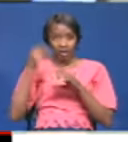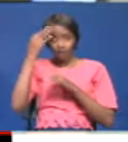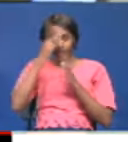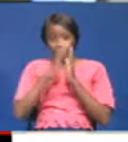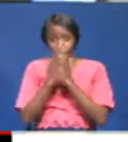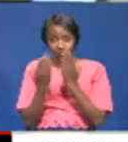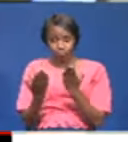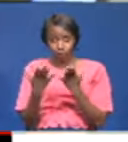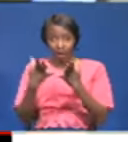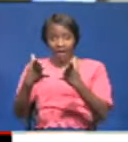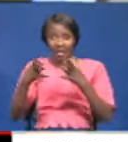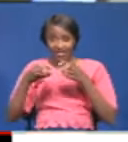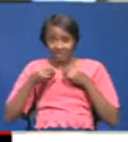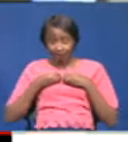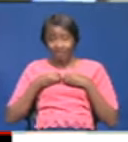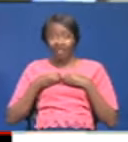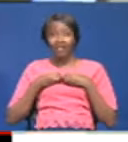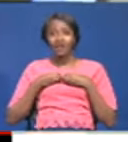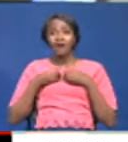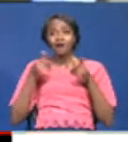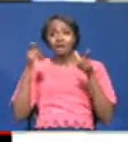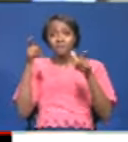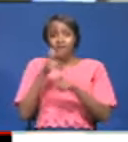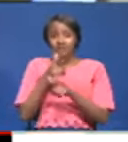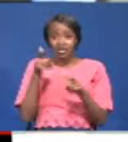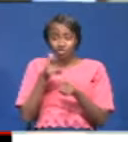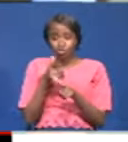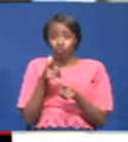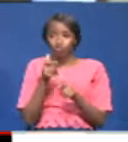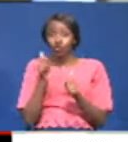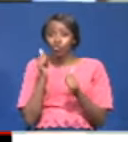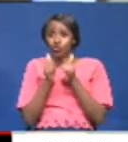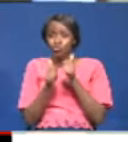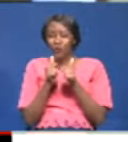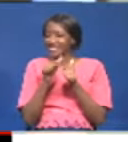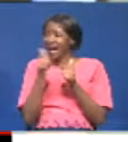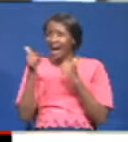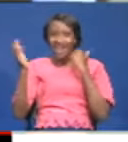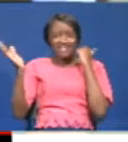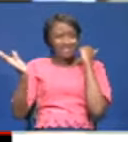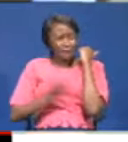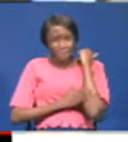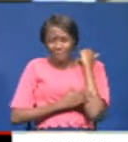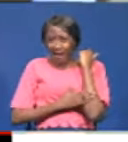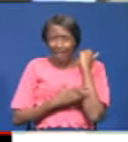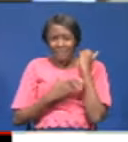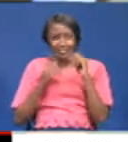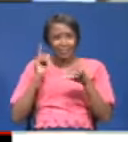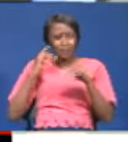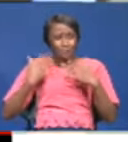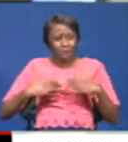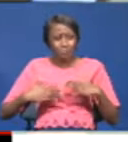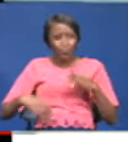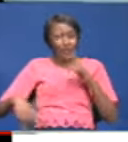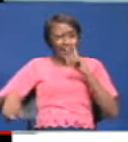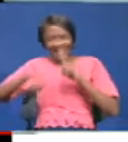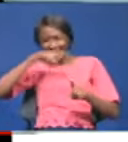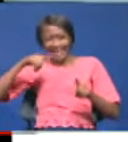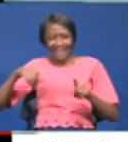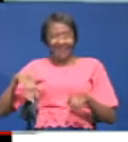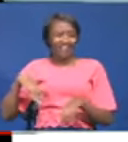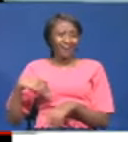videos, some of them very, very gruesome videos, people being beheaded for 6 years.